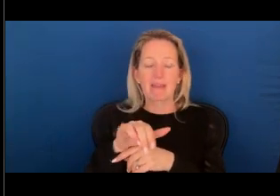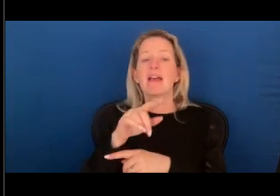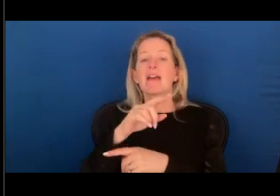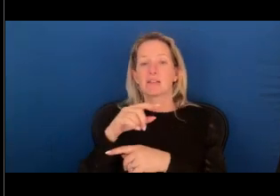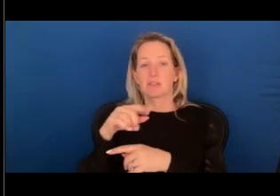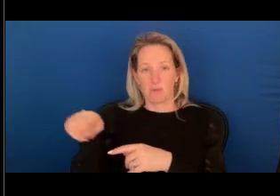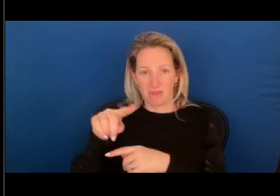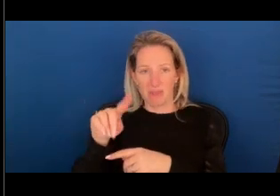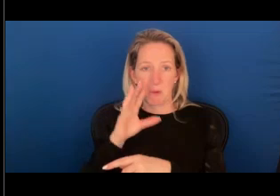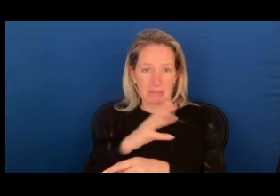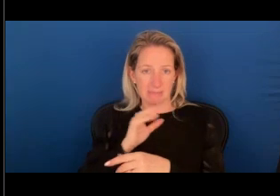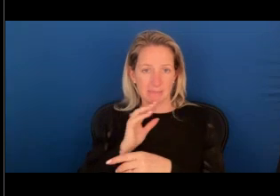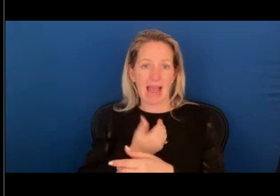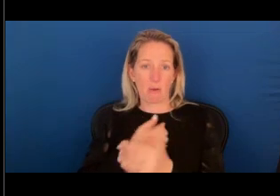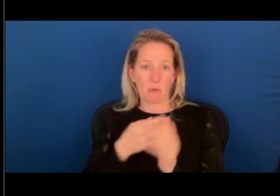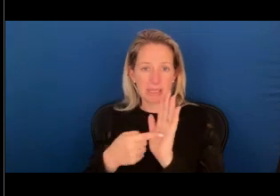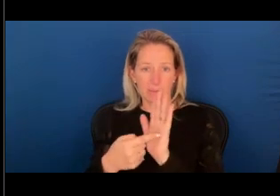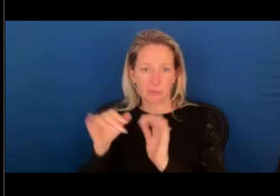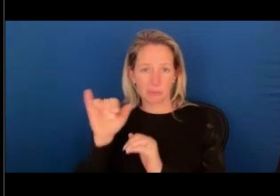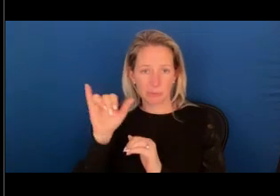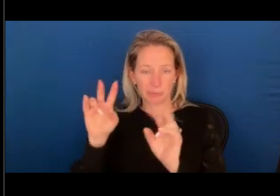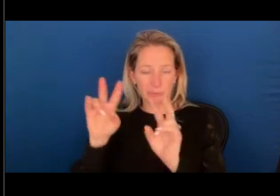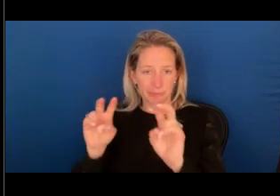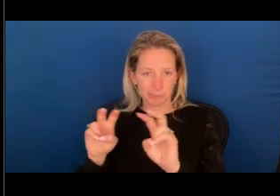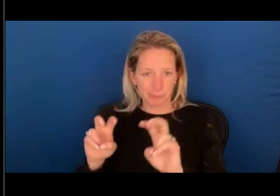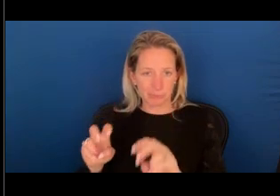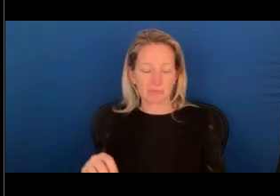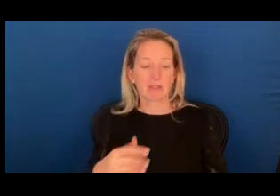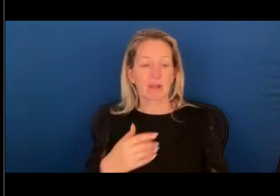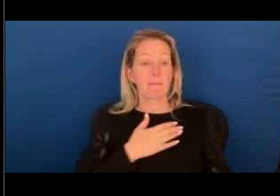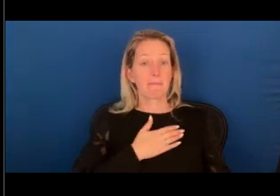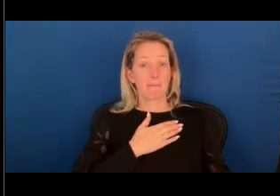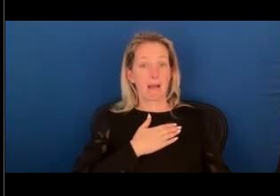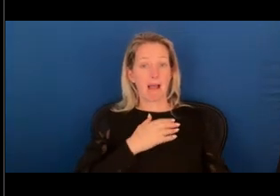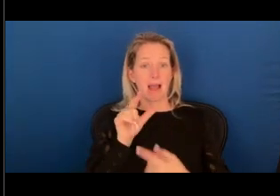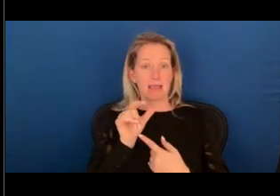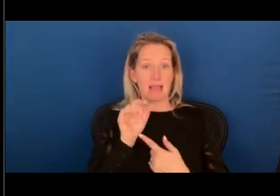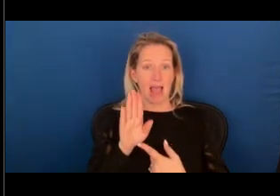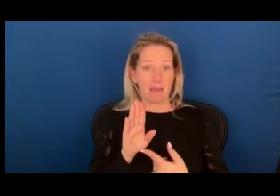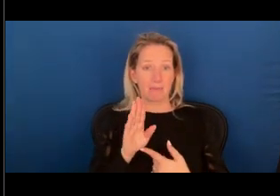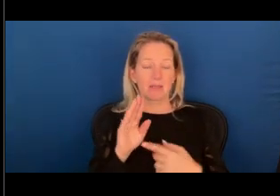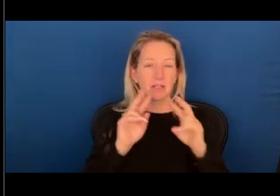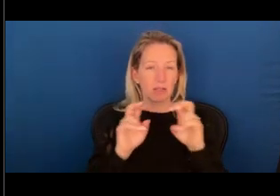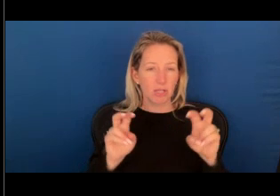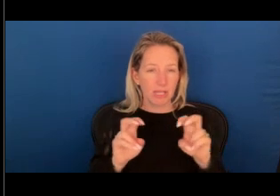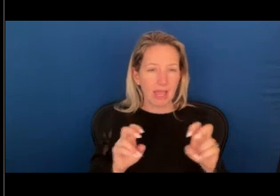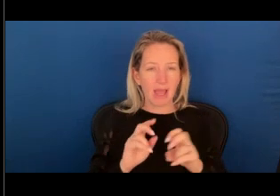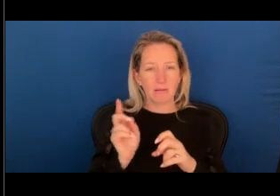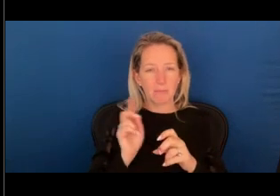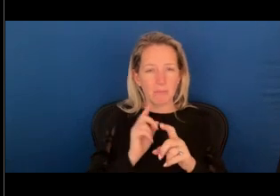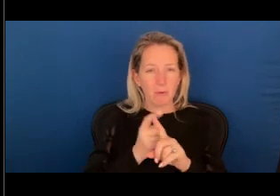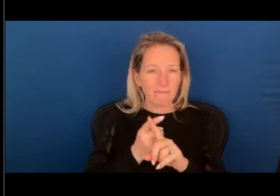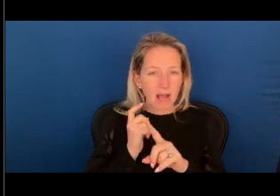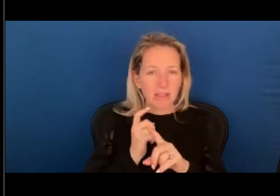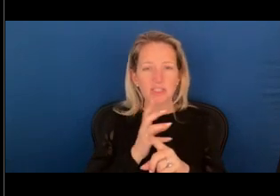slide. And then in my lab, I'm also looking at the particle size and morphology of the particles. Next